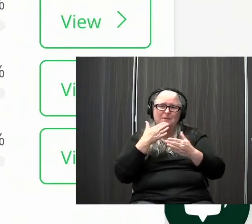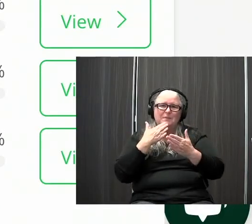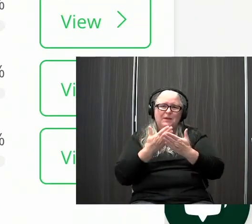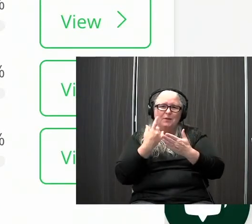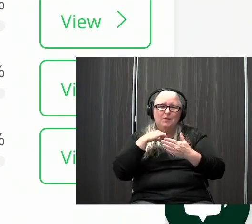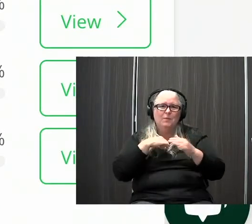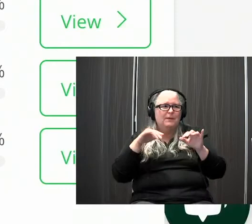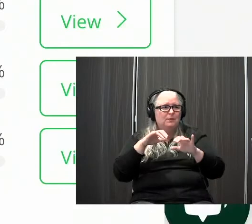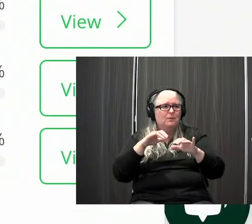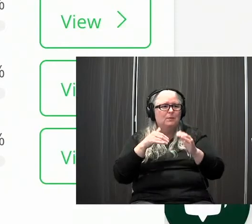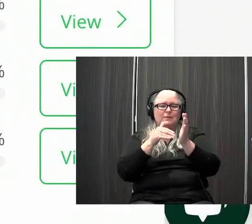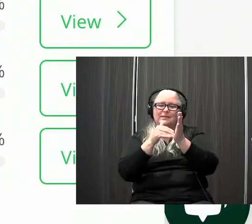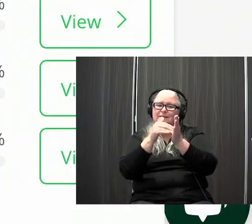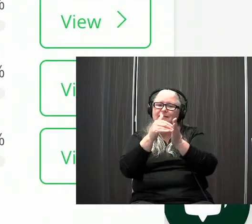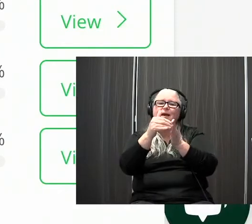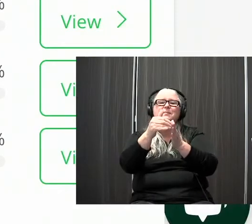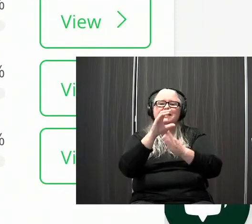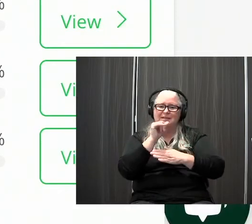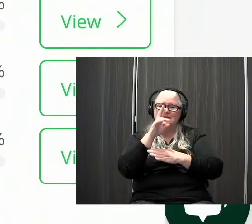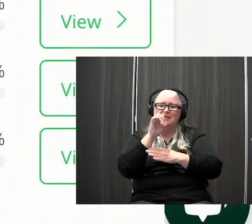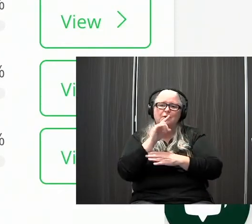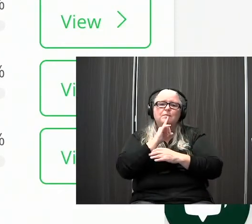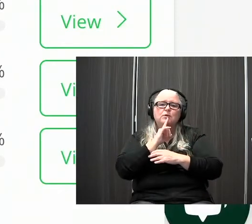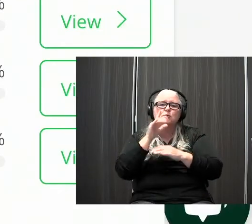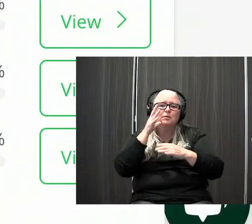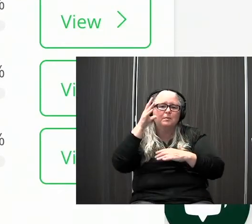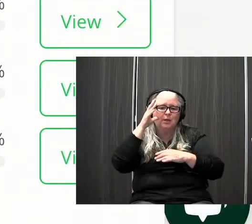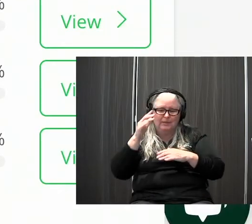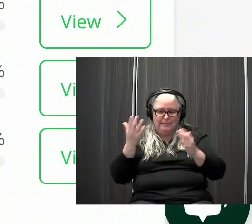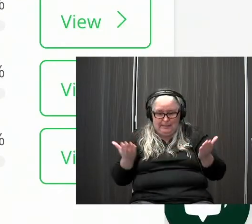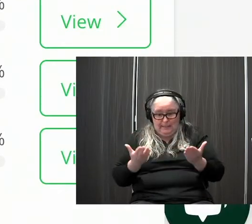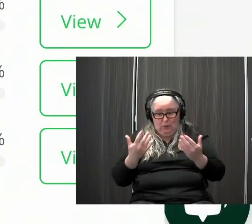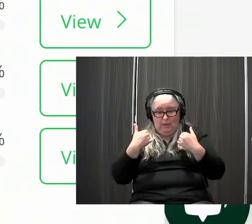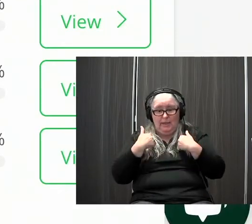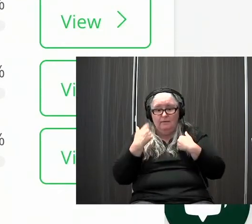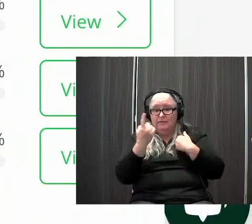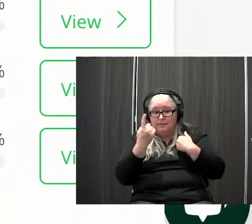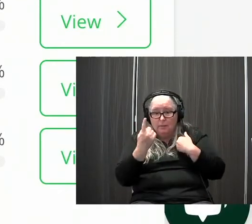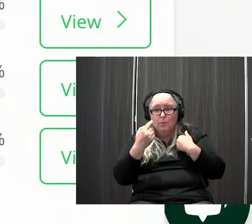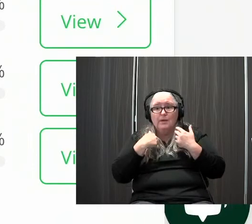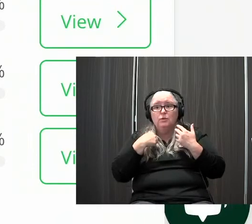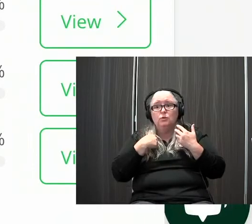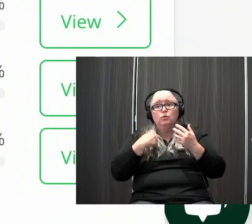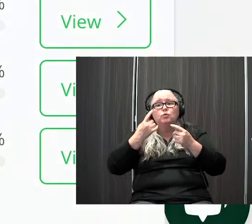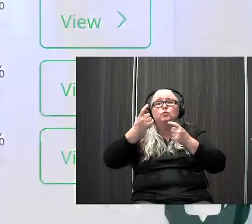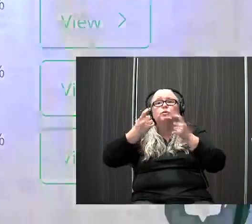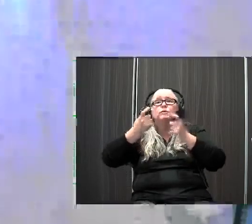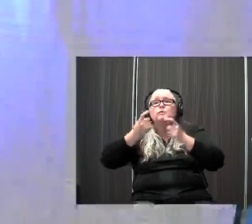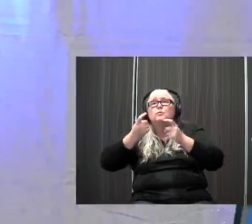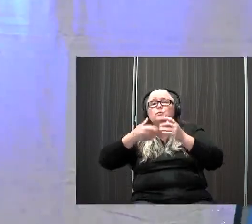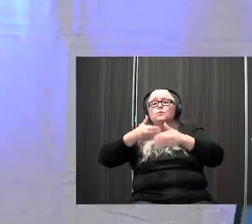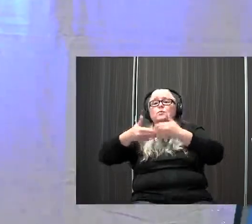in regular and established care, just to make sure parents have someone kind of a driver in the boat at times we can be,